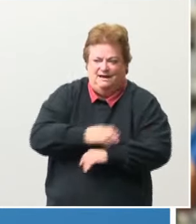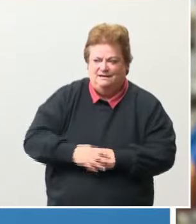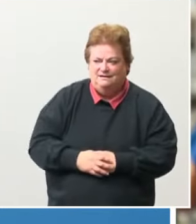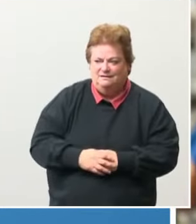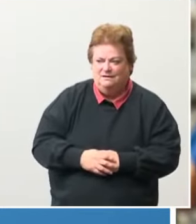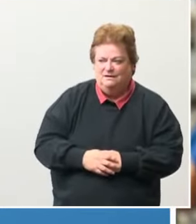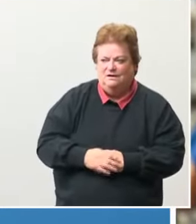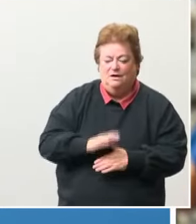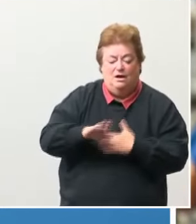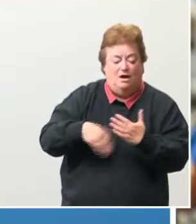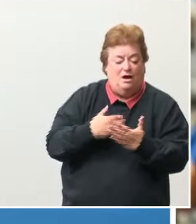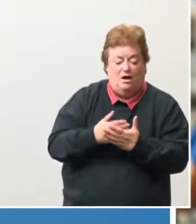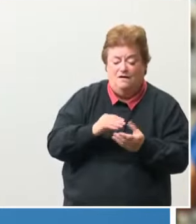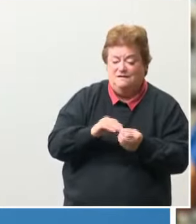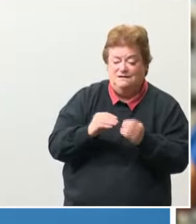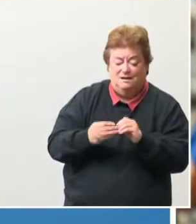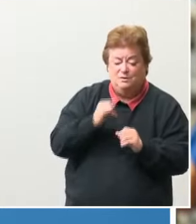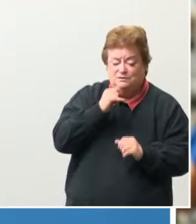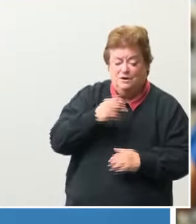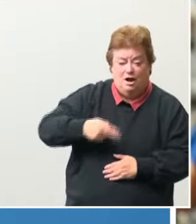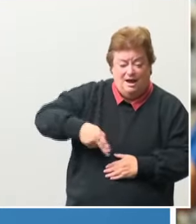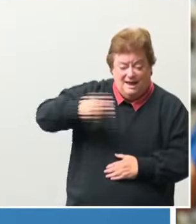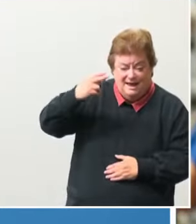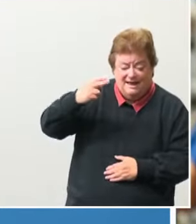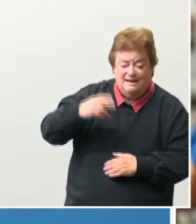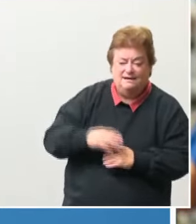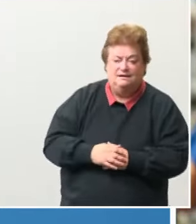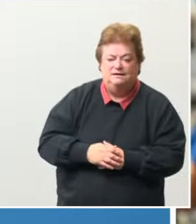other volumes are high, and we remain